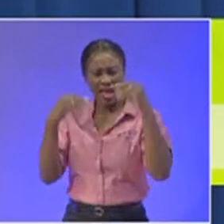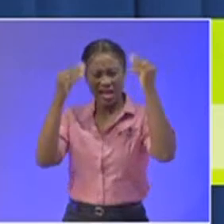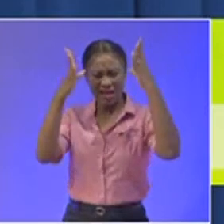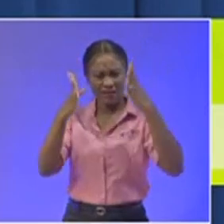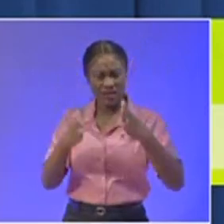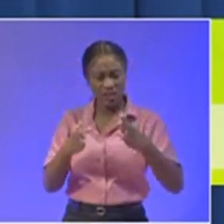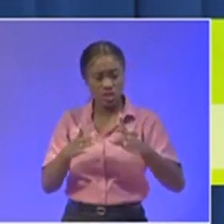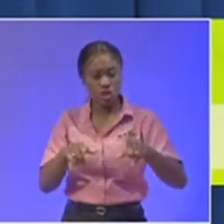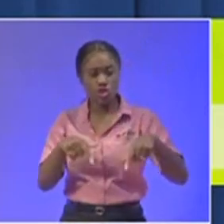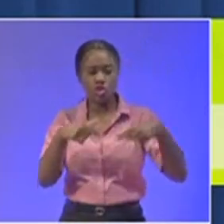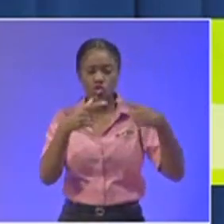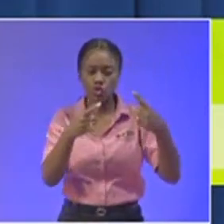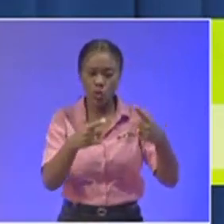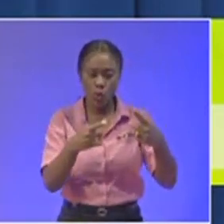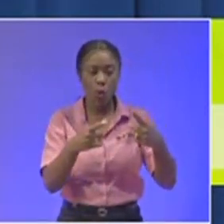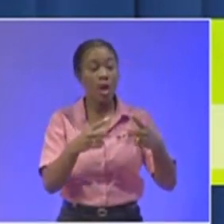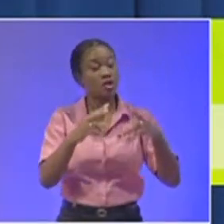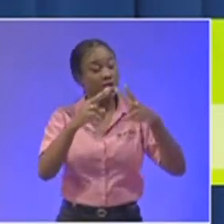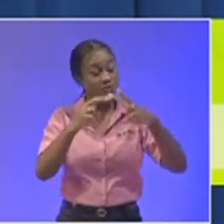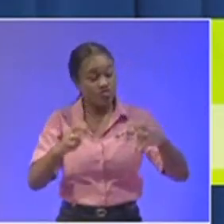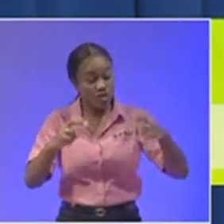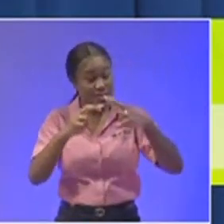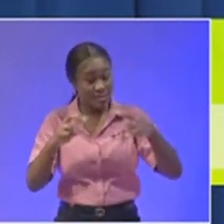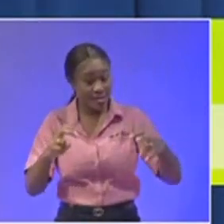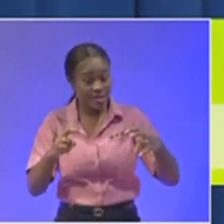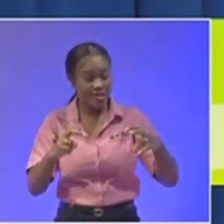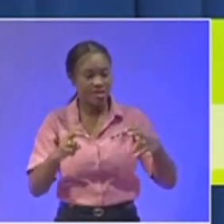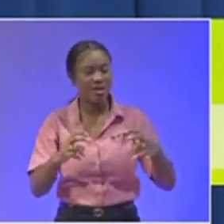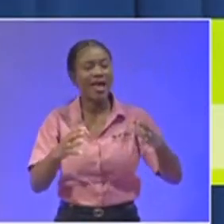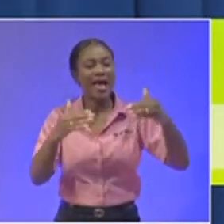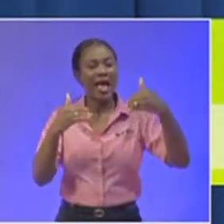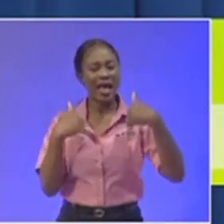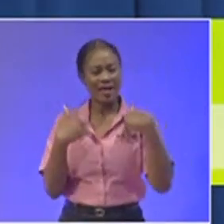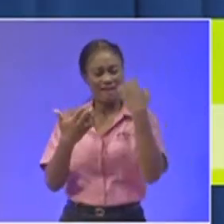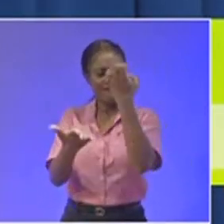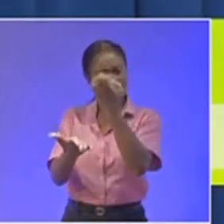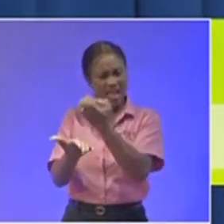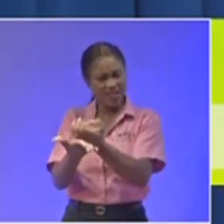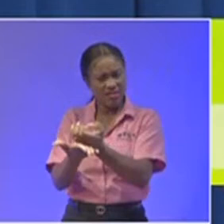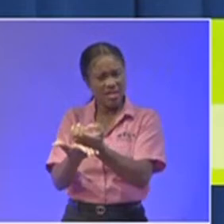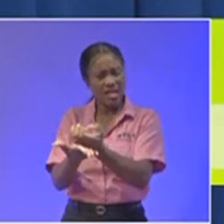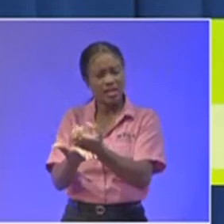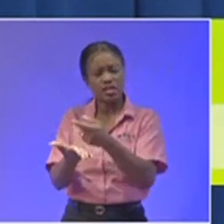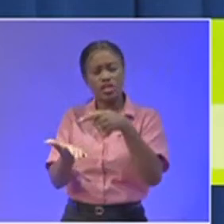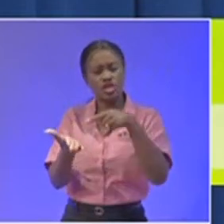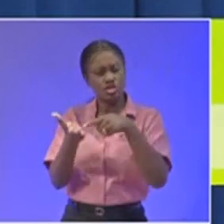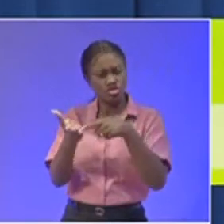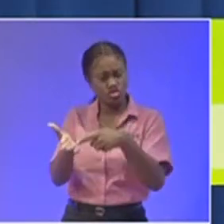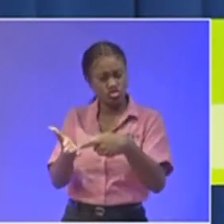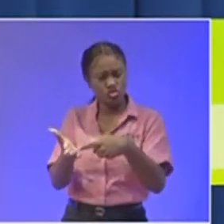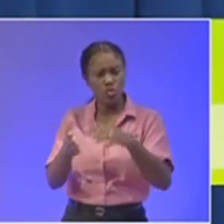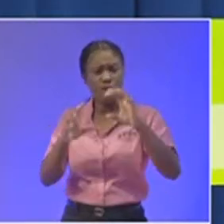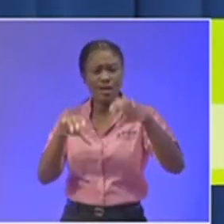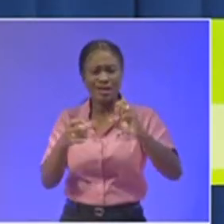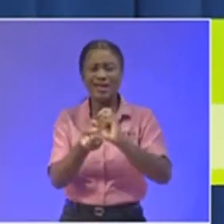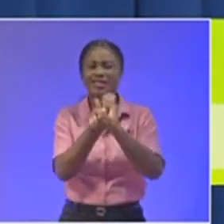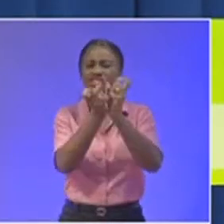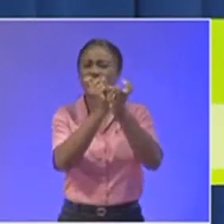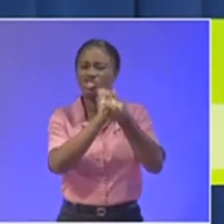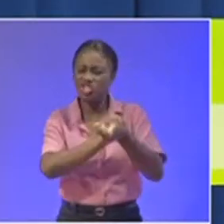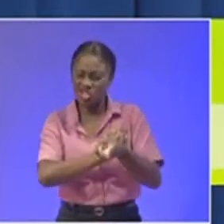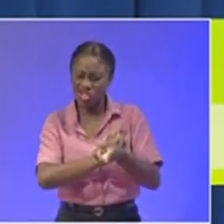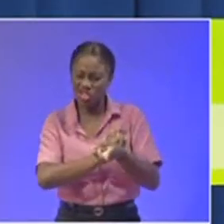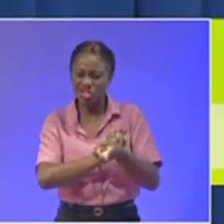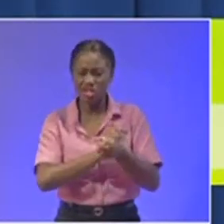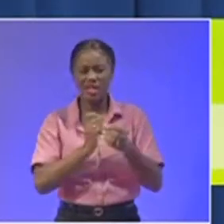into their classrooms and they do action research. And so evidence-based practice can change. And there are teachers